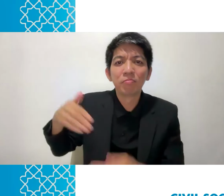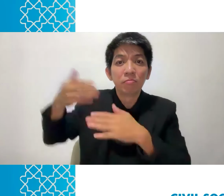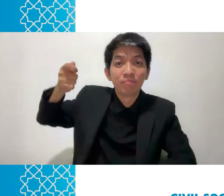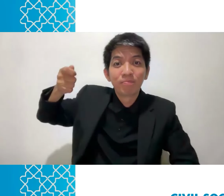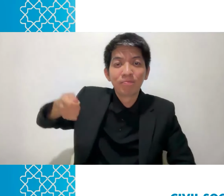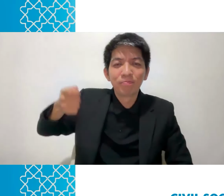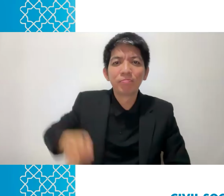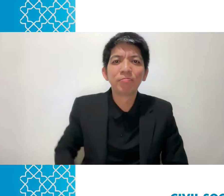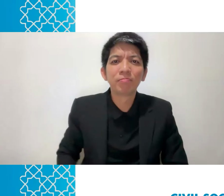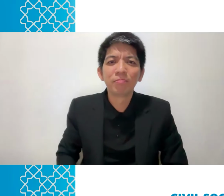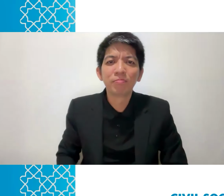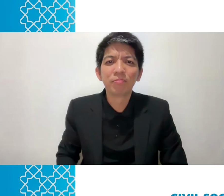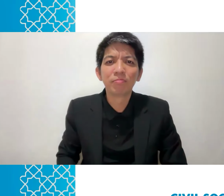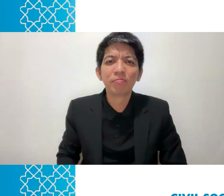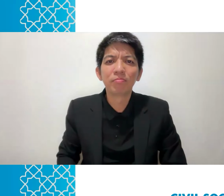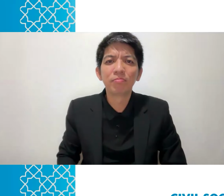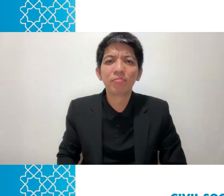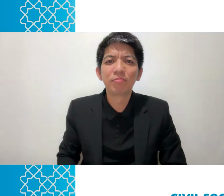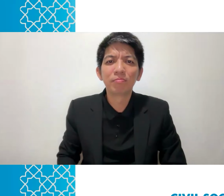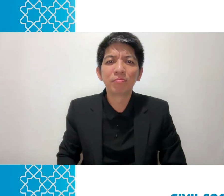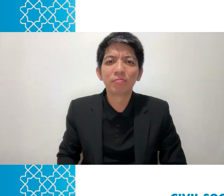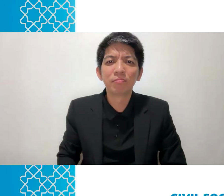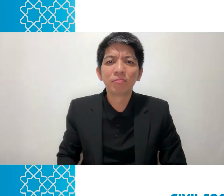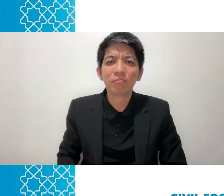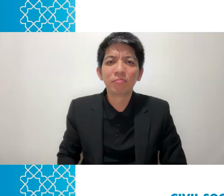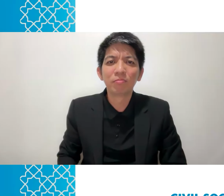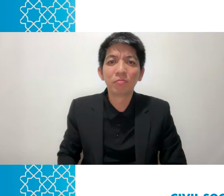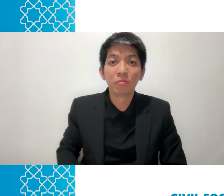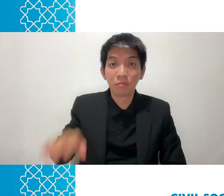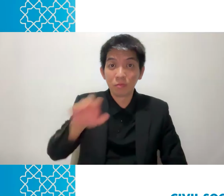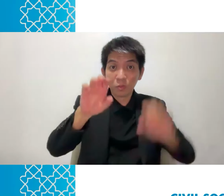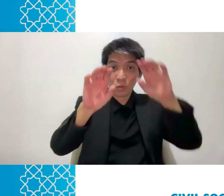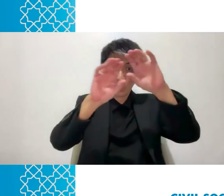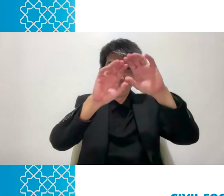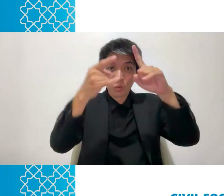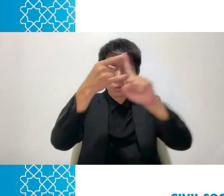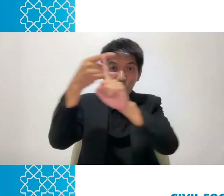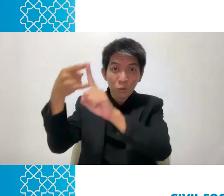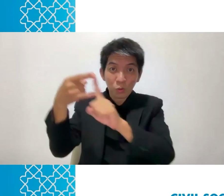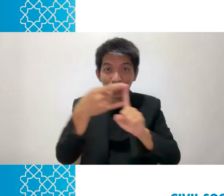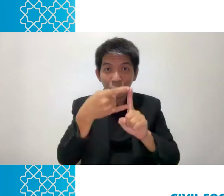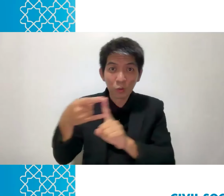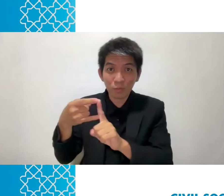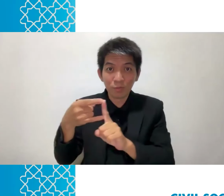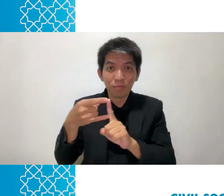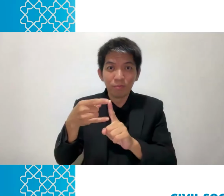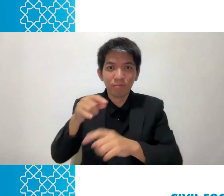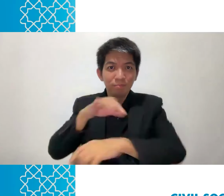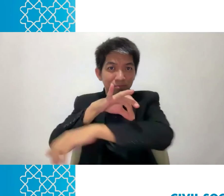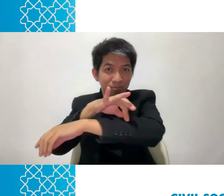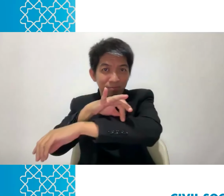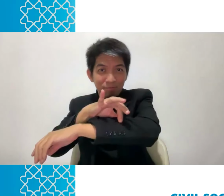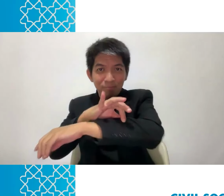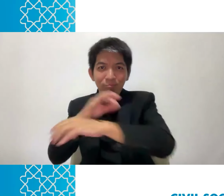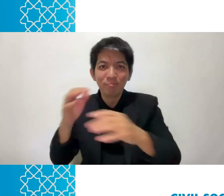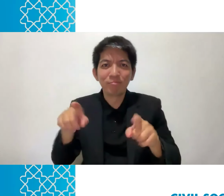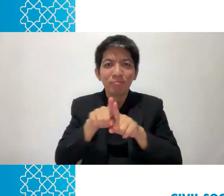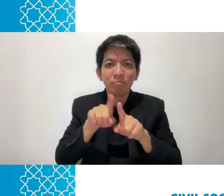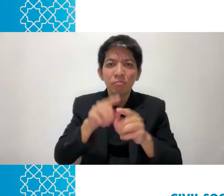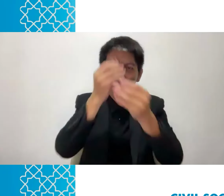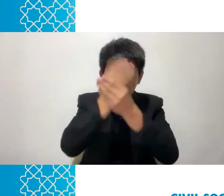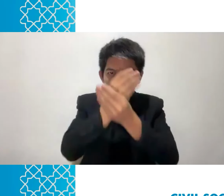us in person or on Zoom, we just want you to be aware about the privacy policy of ADB. Please share all